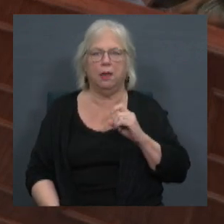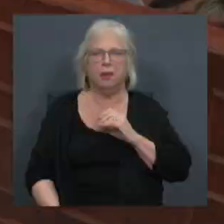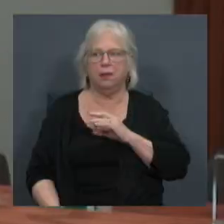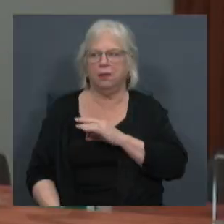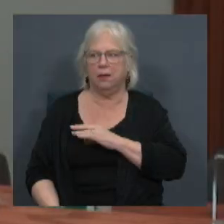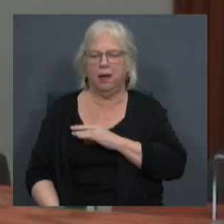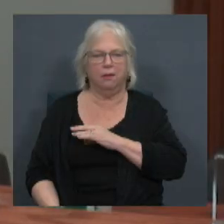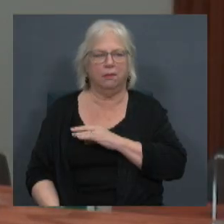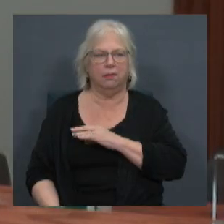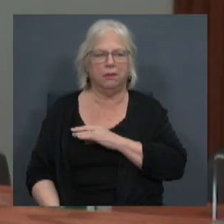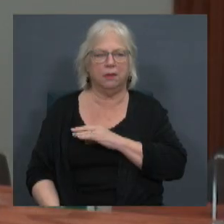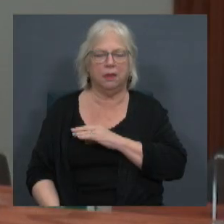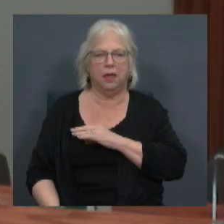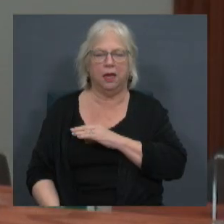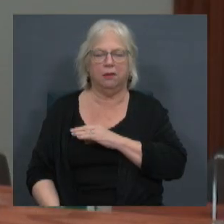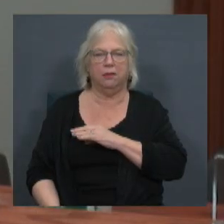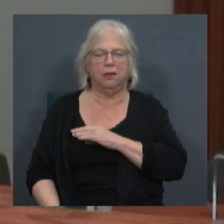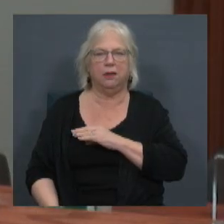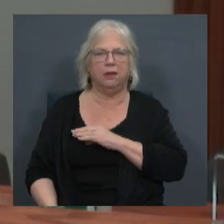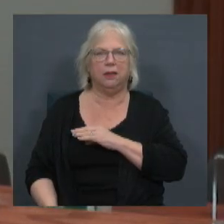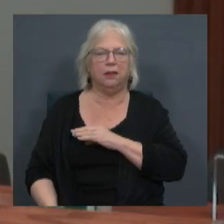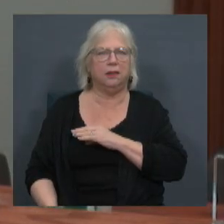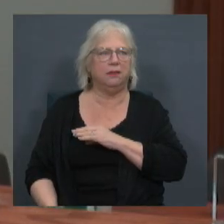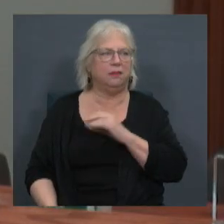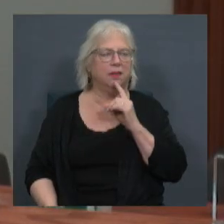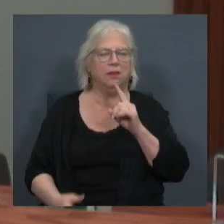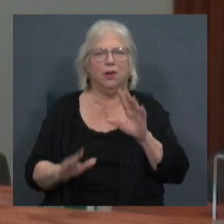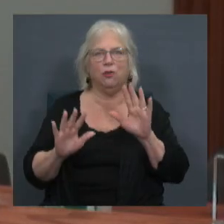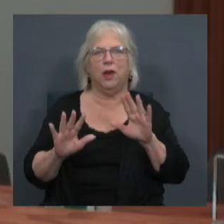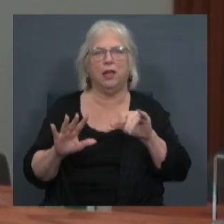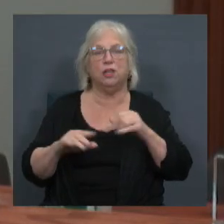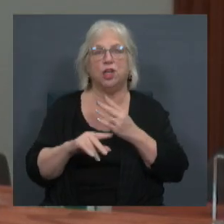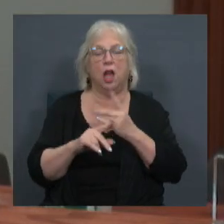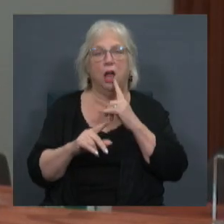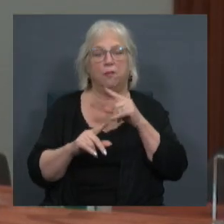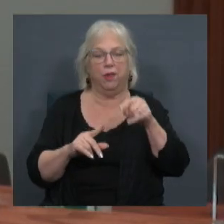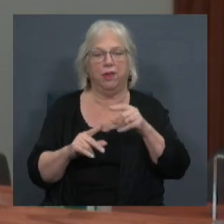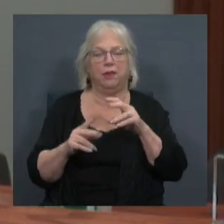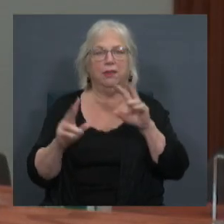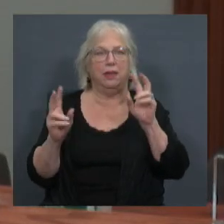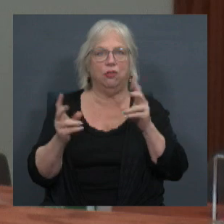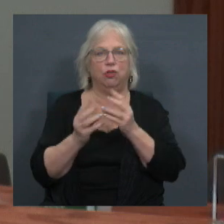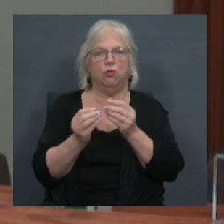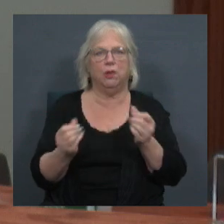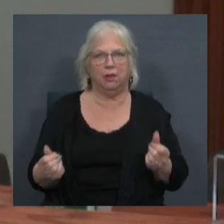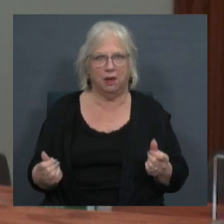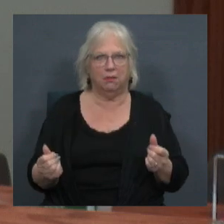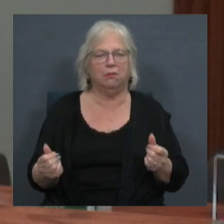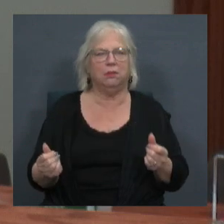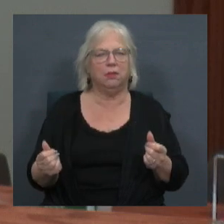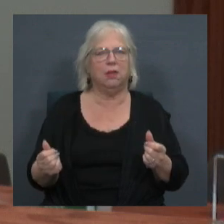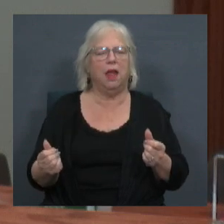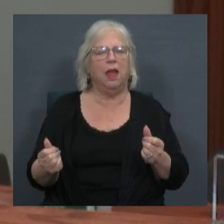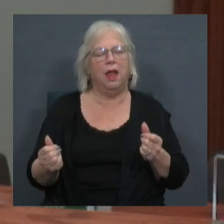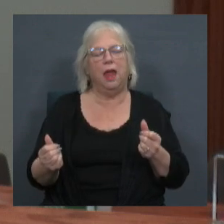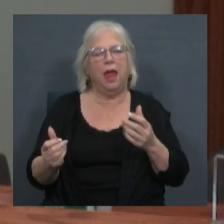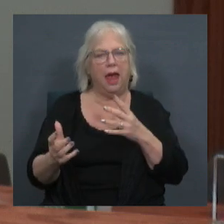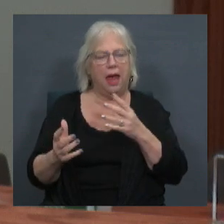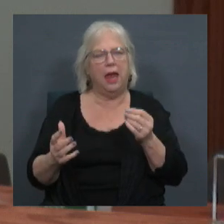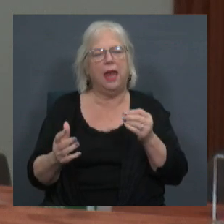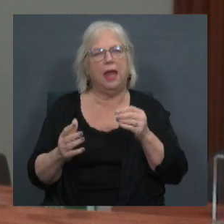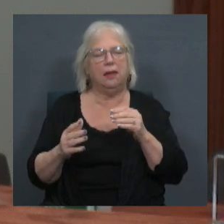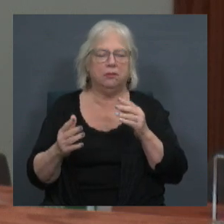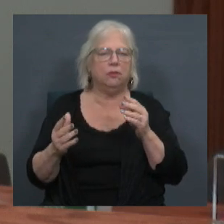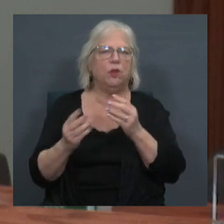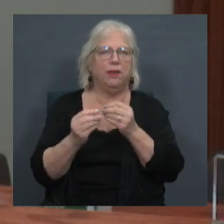a great job getting this resolved in an equitable fashion